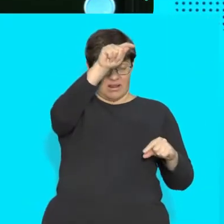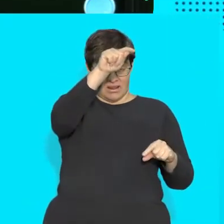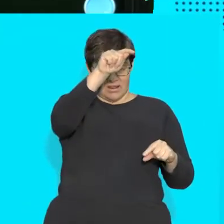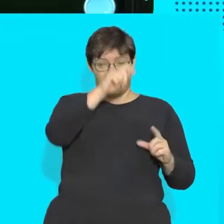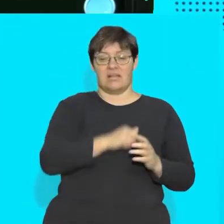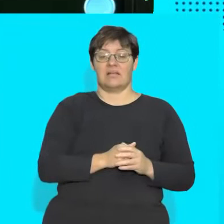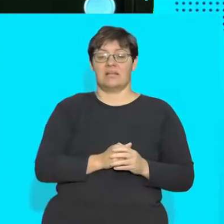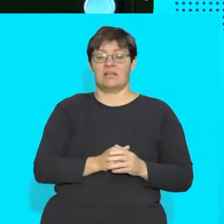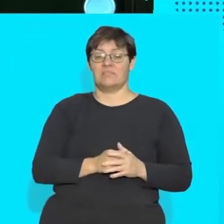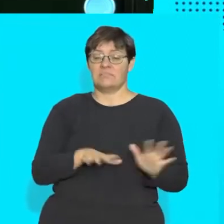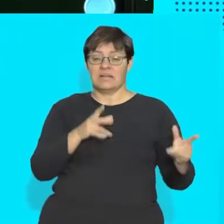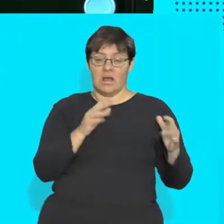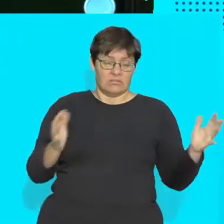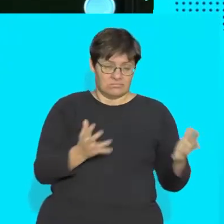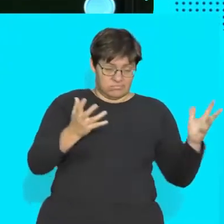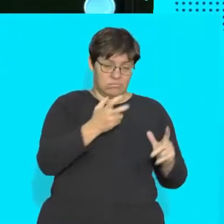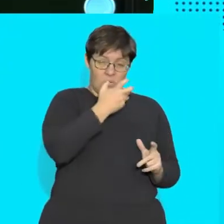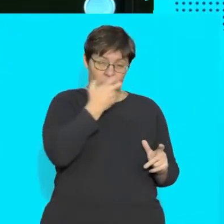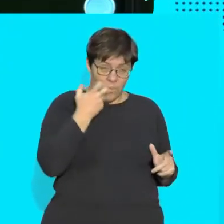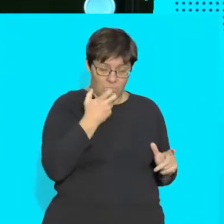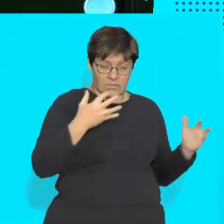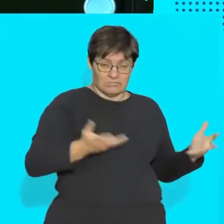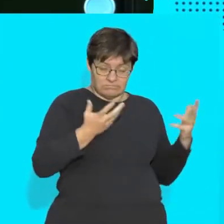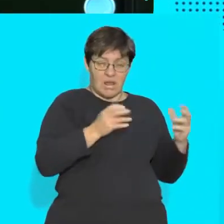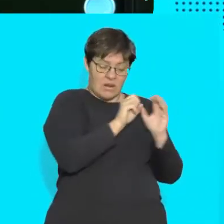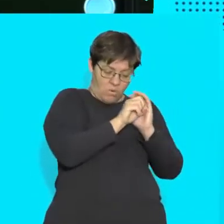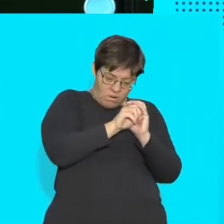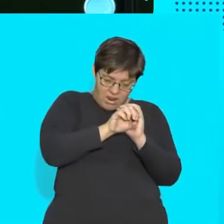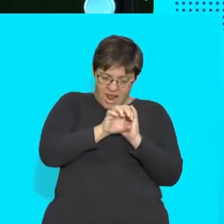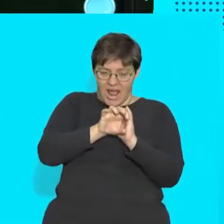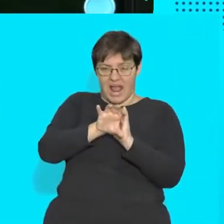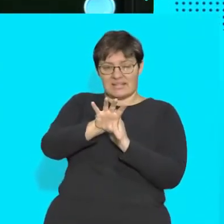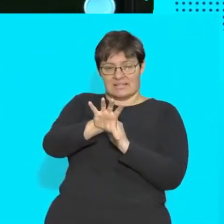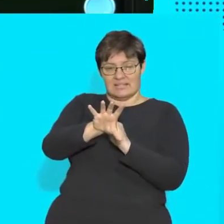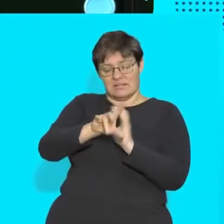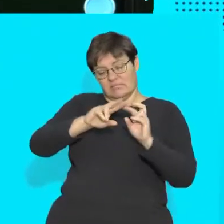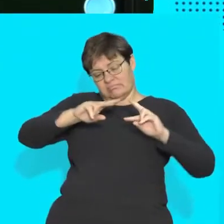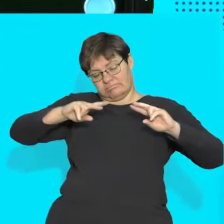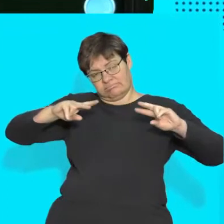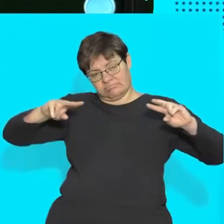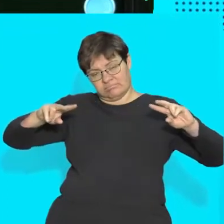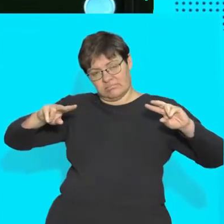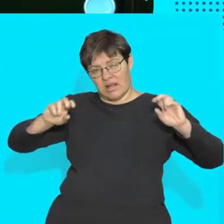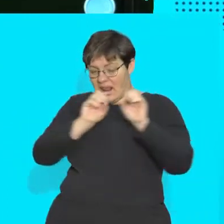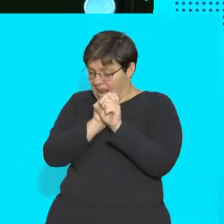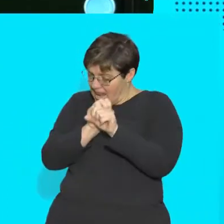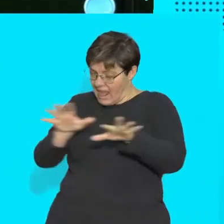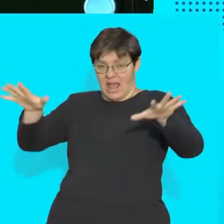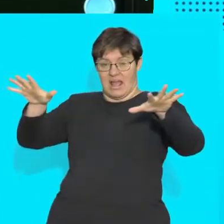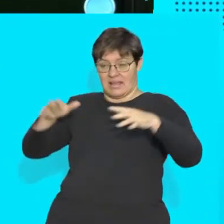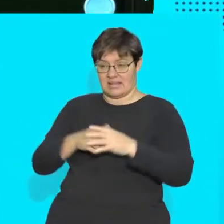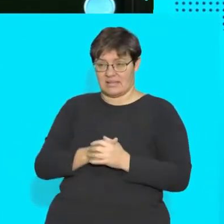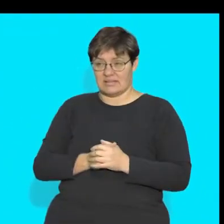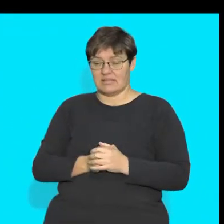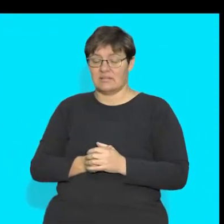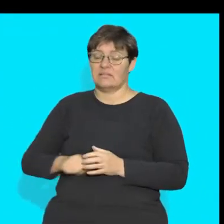source on either side of it. It's excited it, it's heated it up, and now we just have this whole spectrum like this, all this light